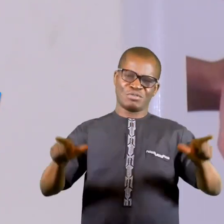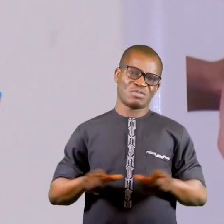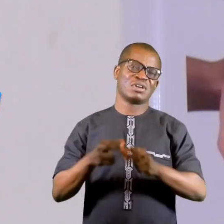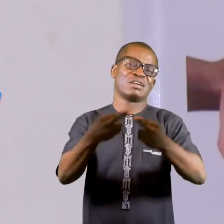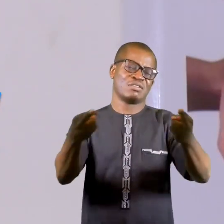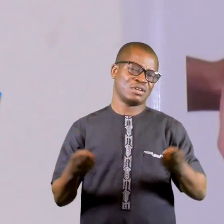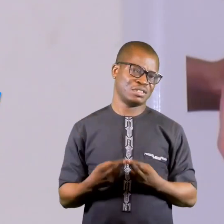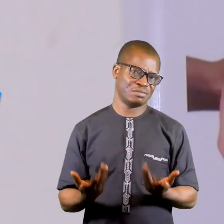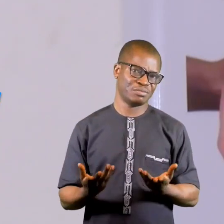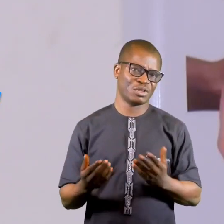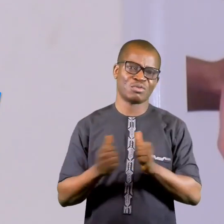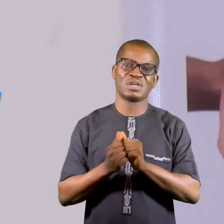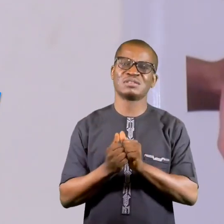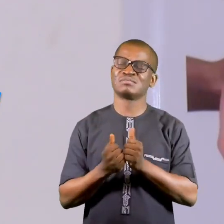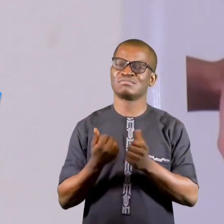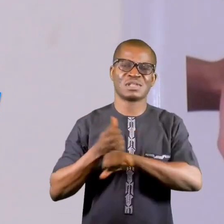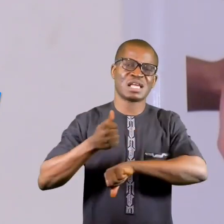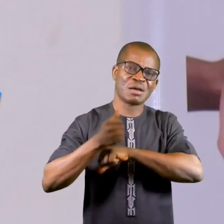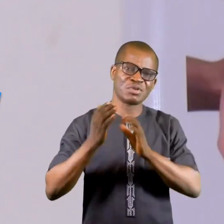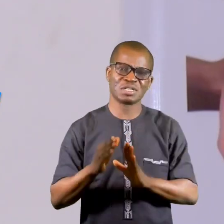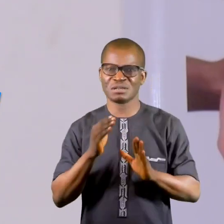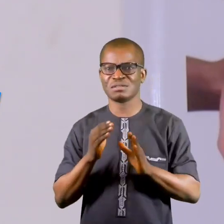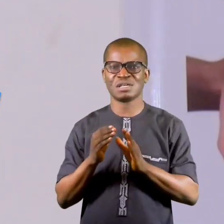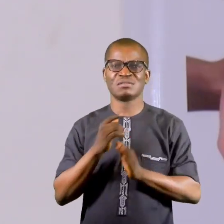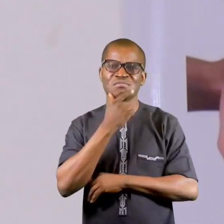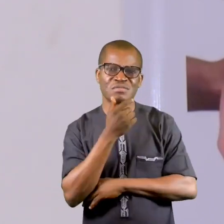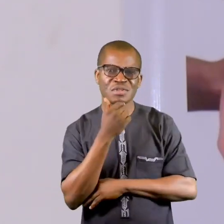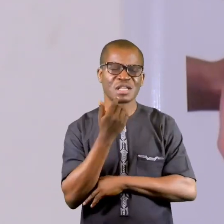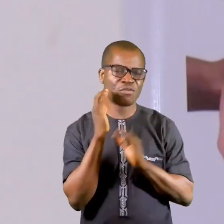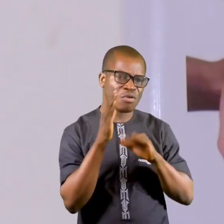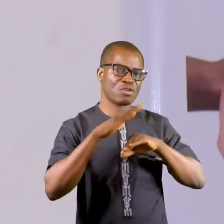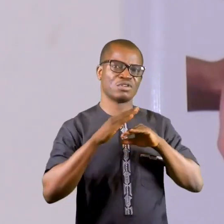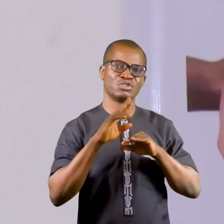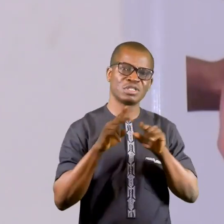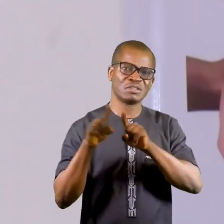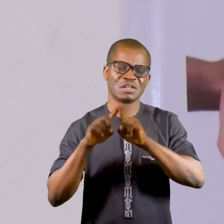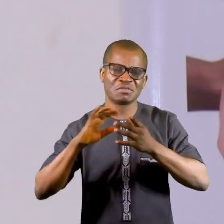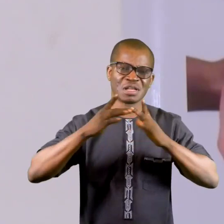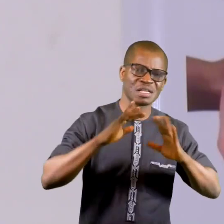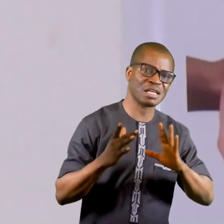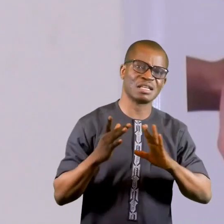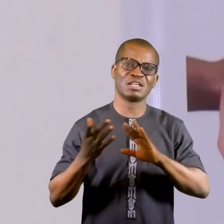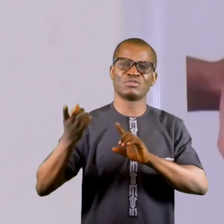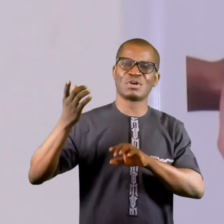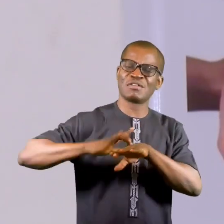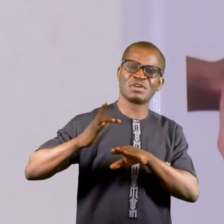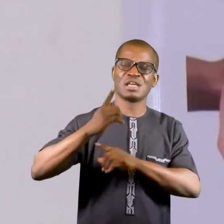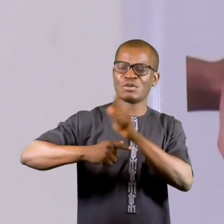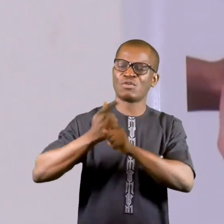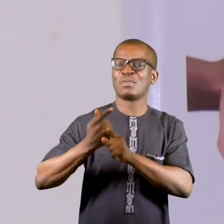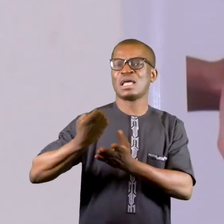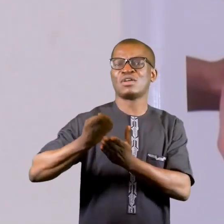remains a hidden crime, with perpetrators operating in dark corners of internet and the underbelly of the global